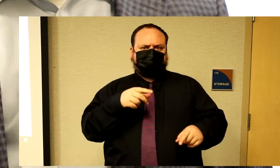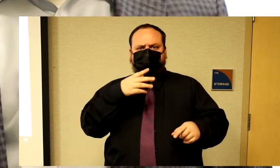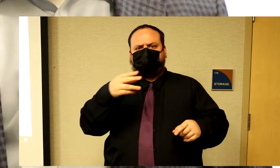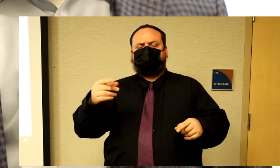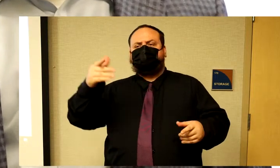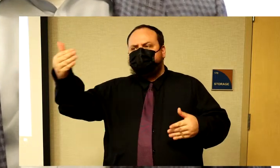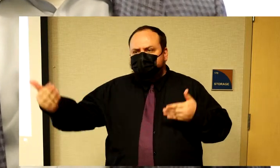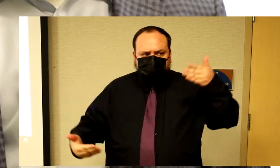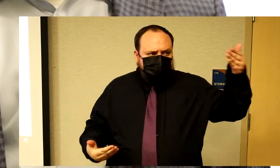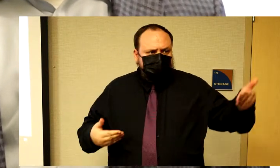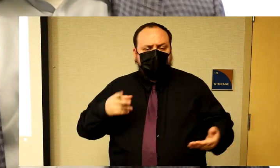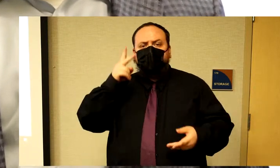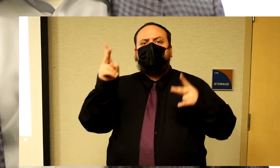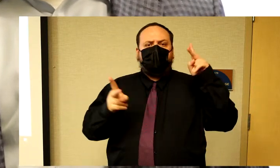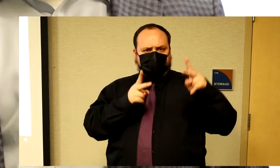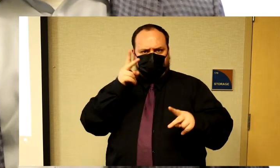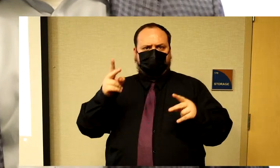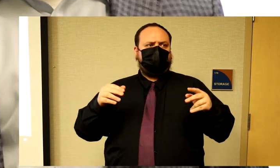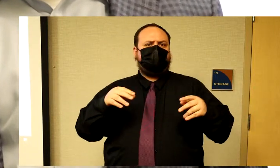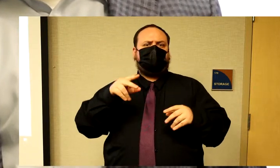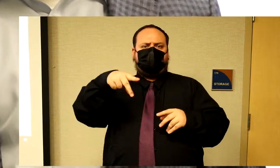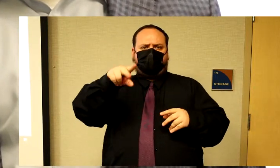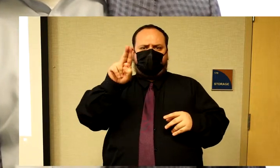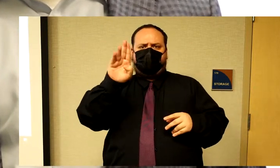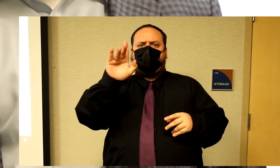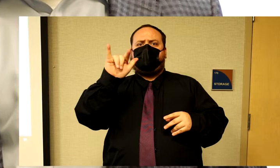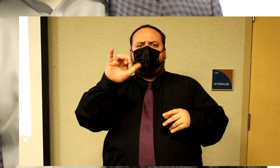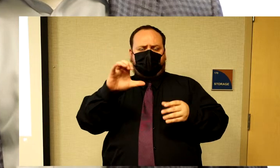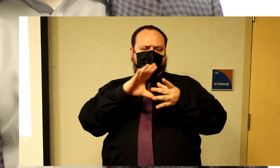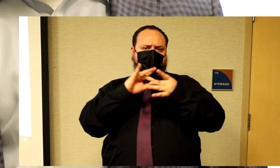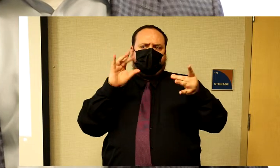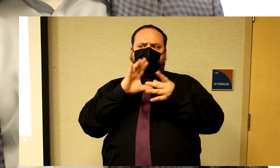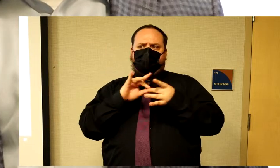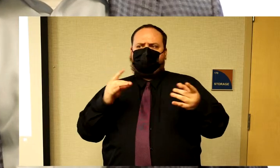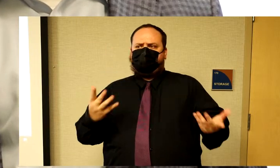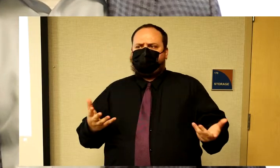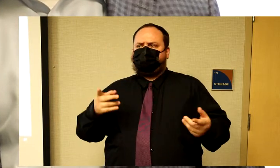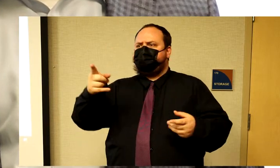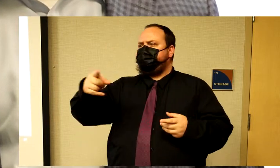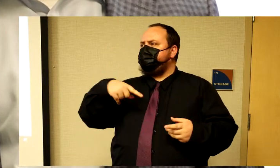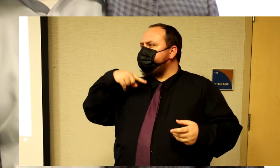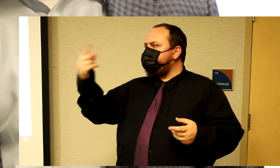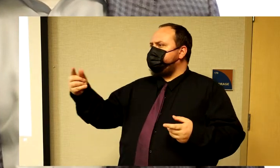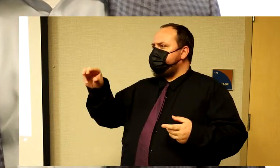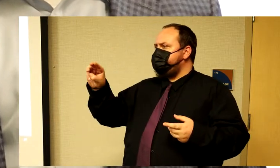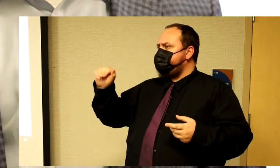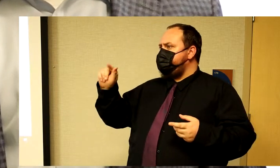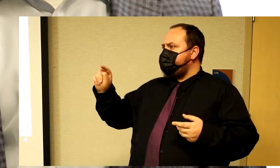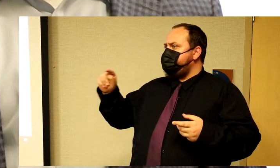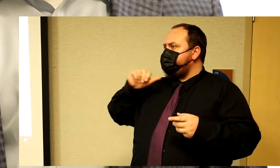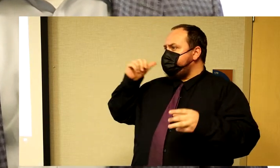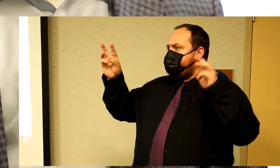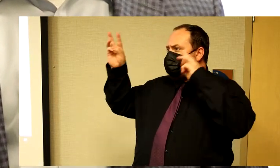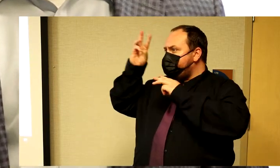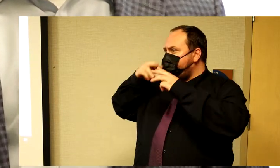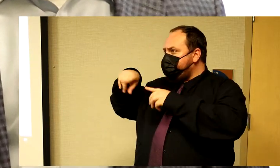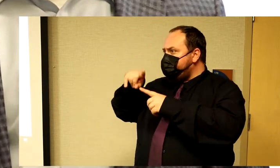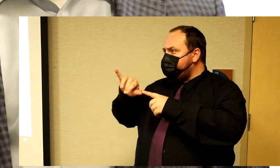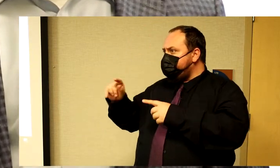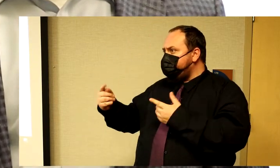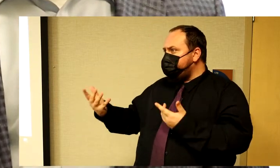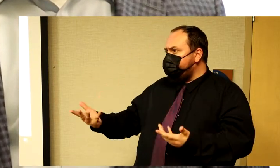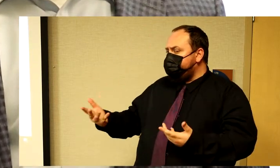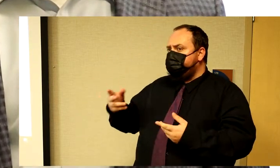invite public comments and move forward in that way. We don't Can we have- tell Matt not to worry about the other ones and take them away from his presentation?